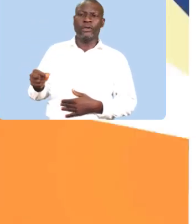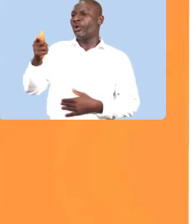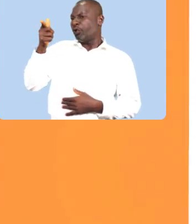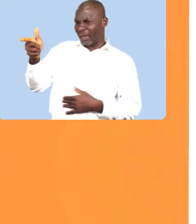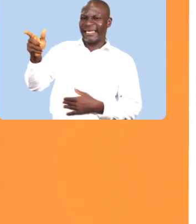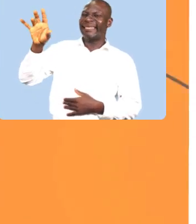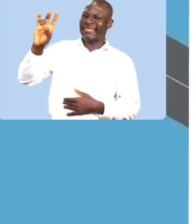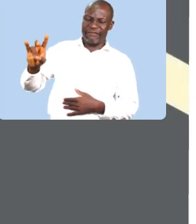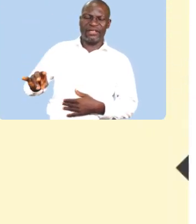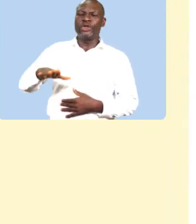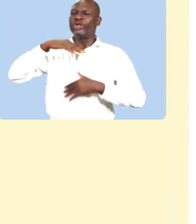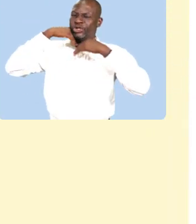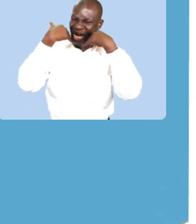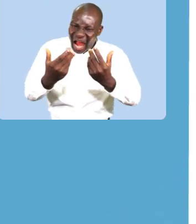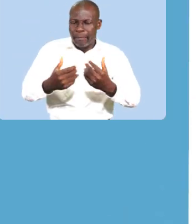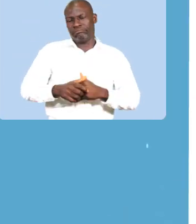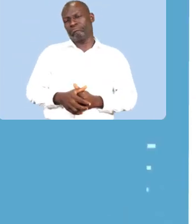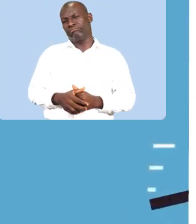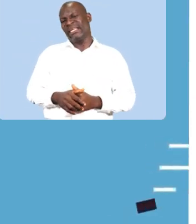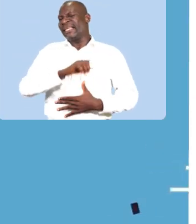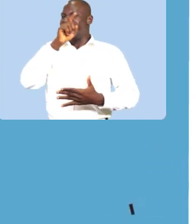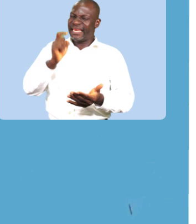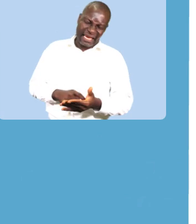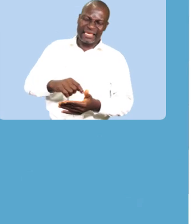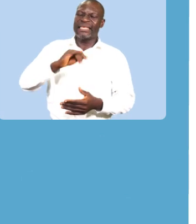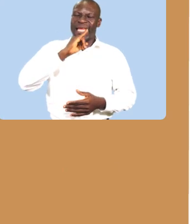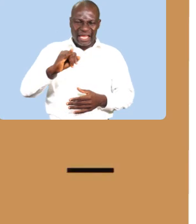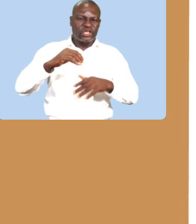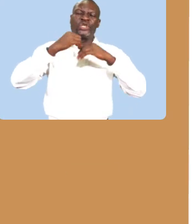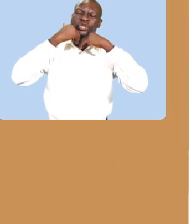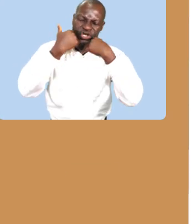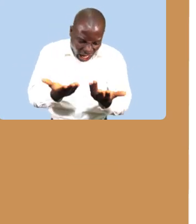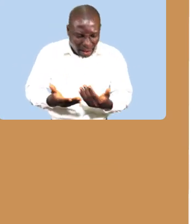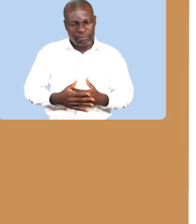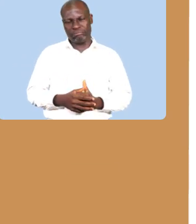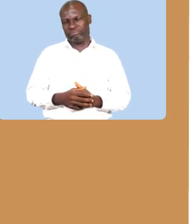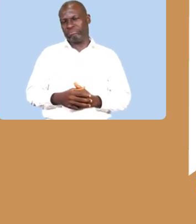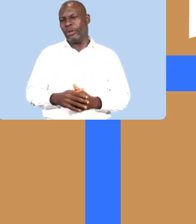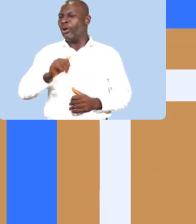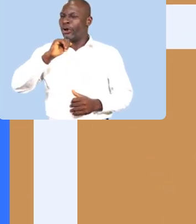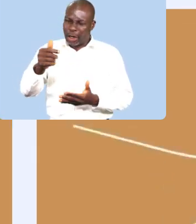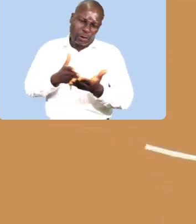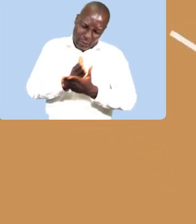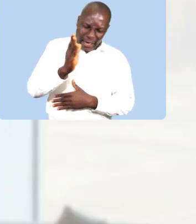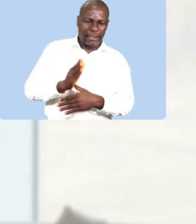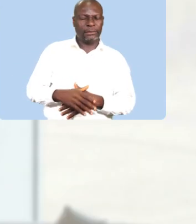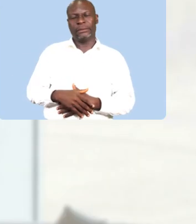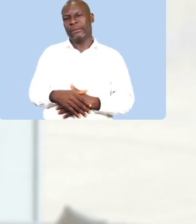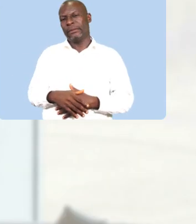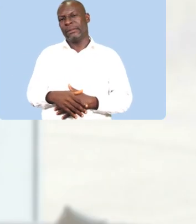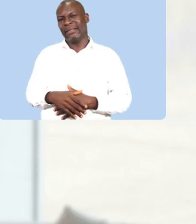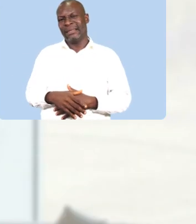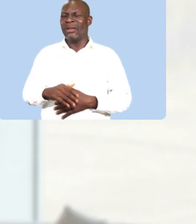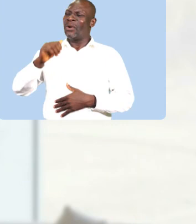shameful fa sam no to trimo o se ye ni wudie. Well, now share a man,